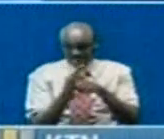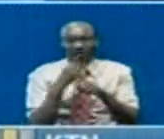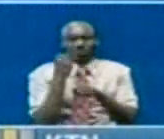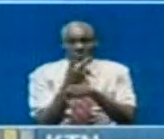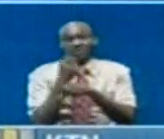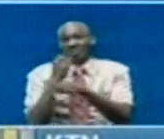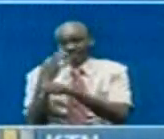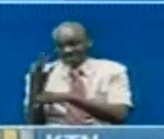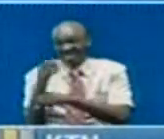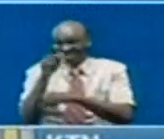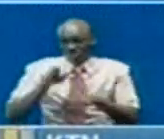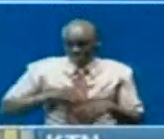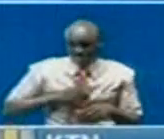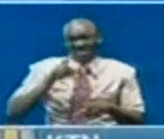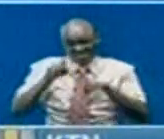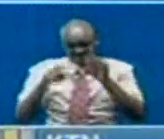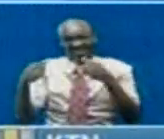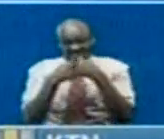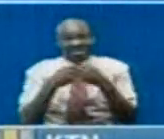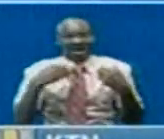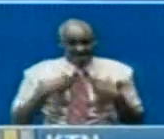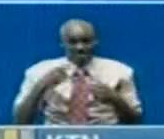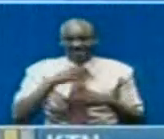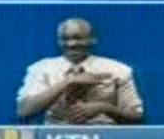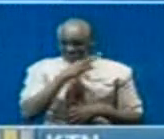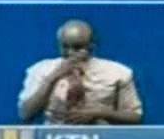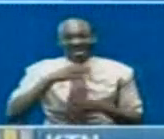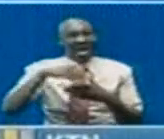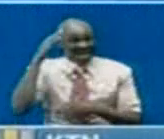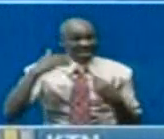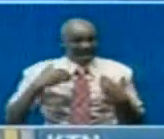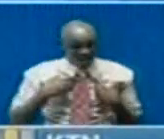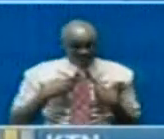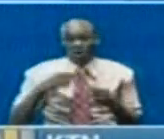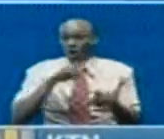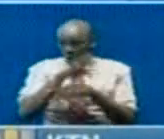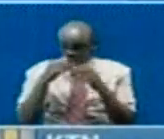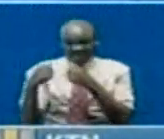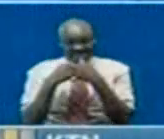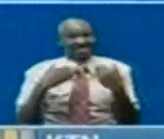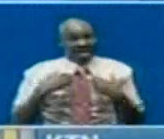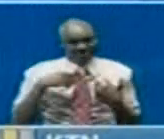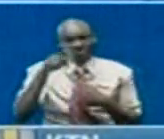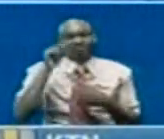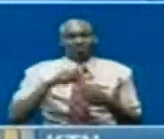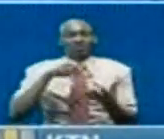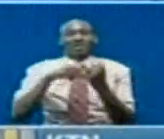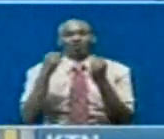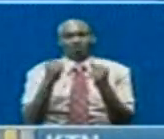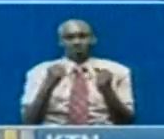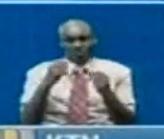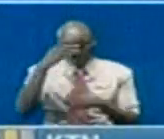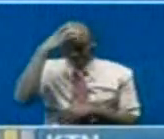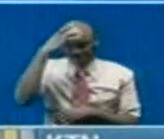ladies have been battling various challenges but remain spirited that irrespective of all the odds, they will stand to be counted. Moses